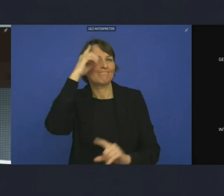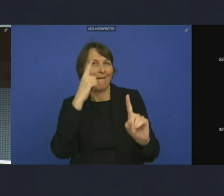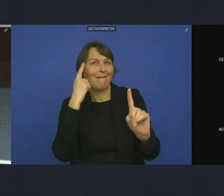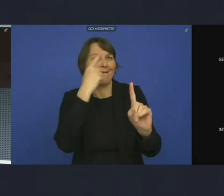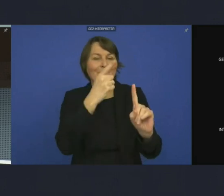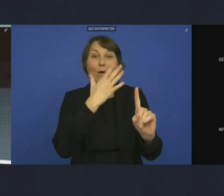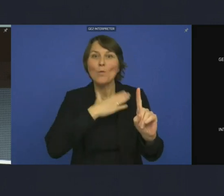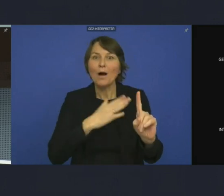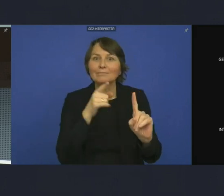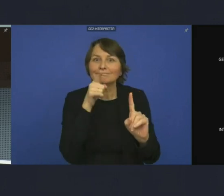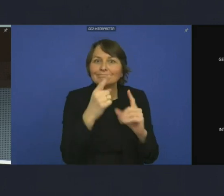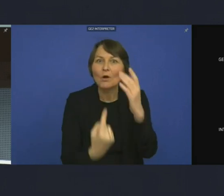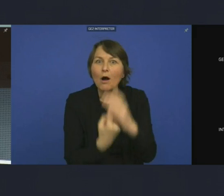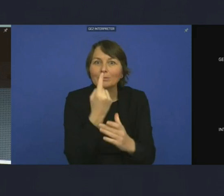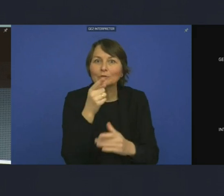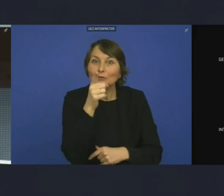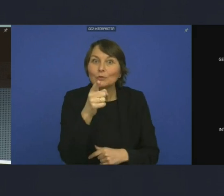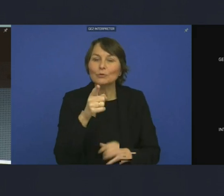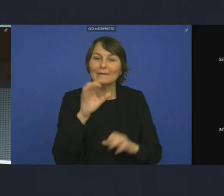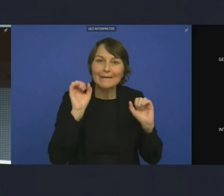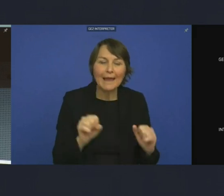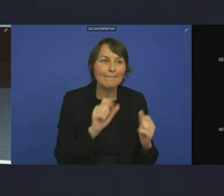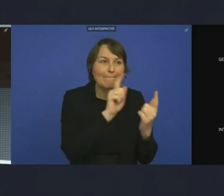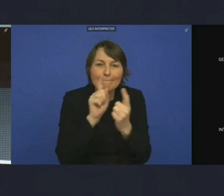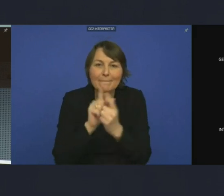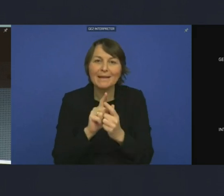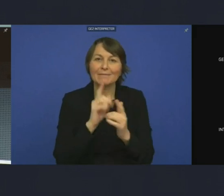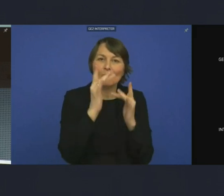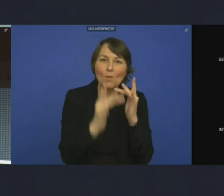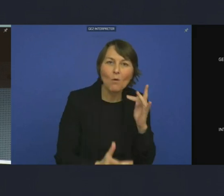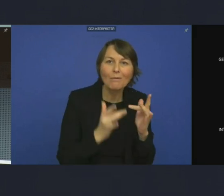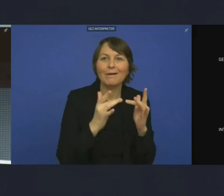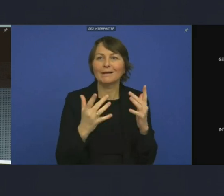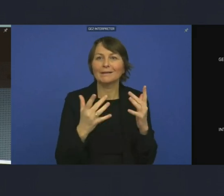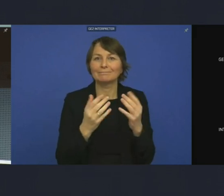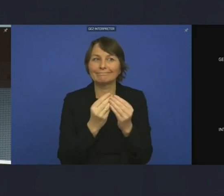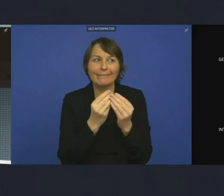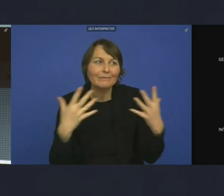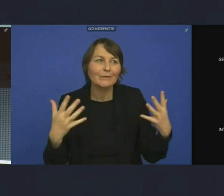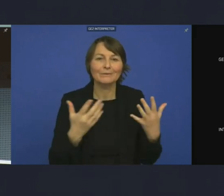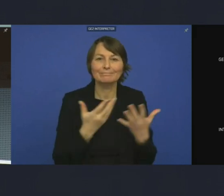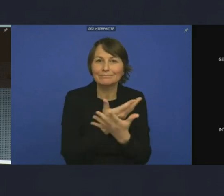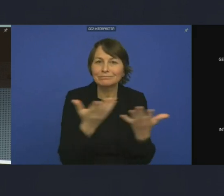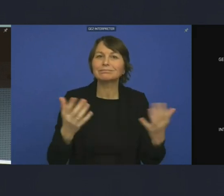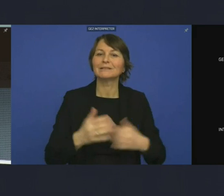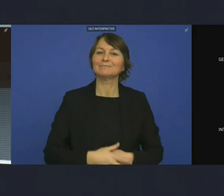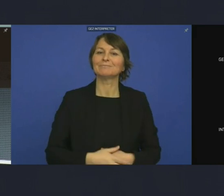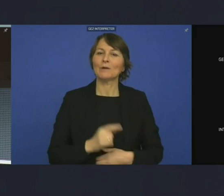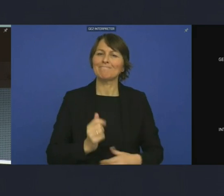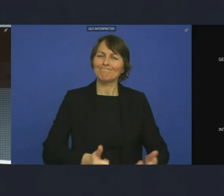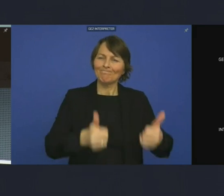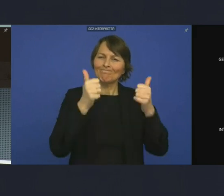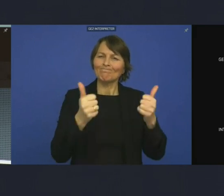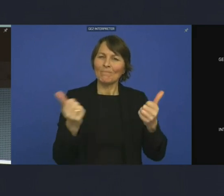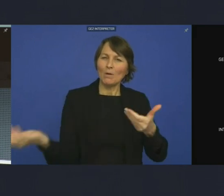you physically, but also online, to have contact with other organizations, to establish partnerships, mm-hmm. and to